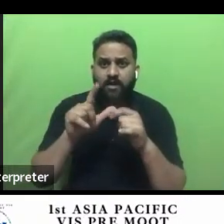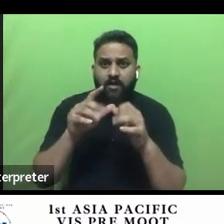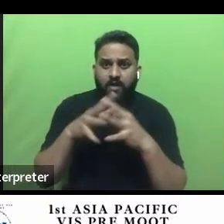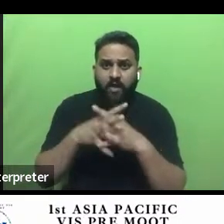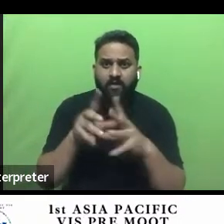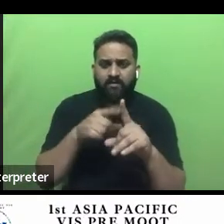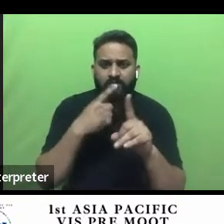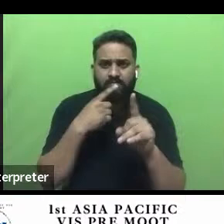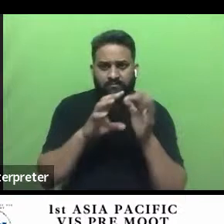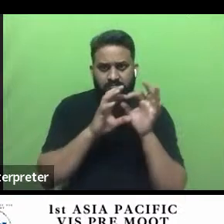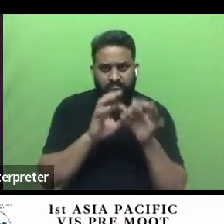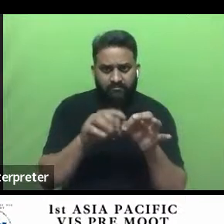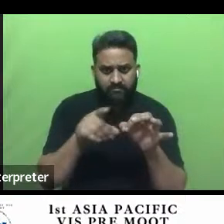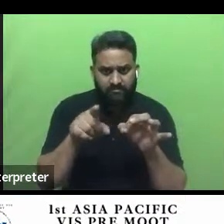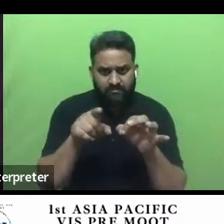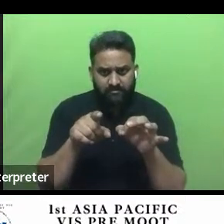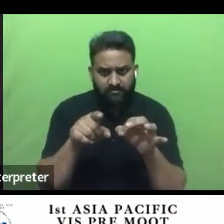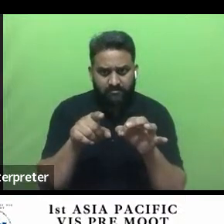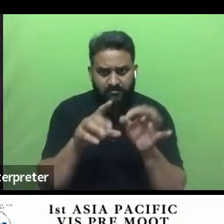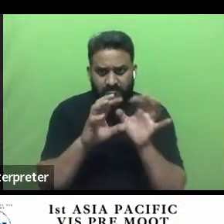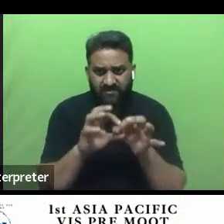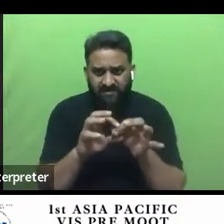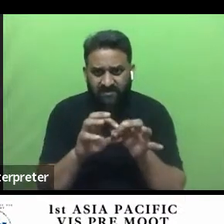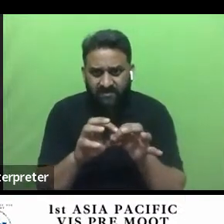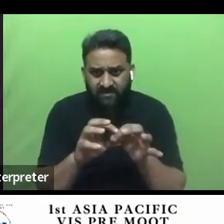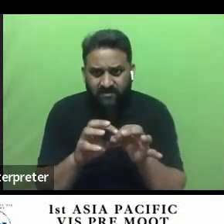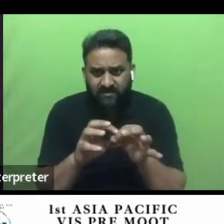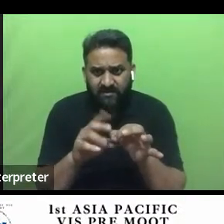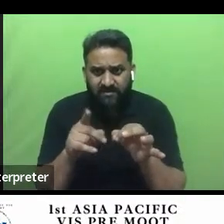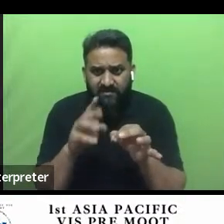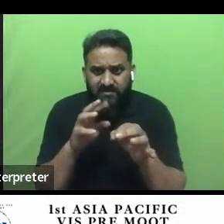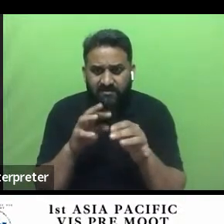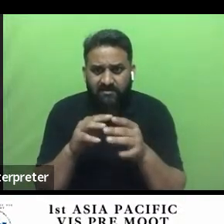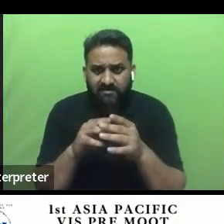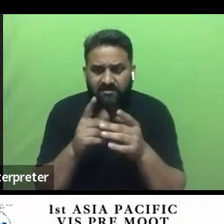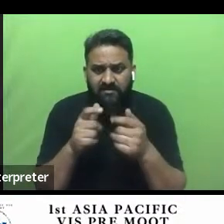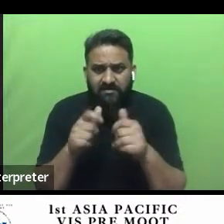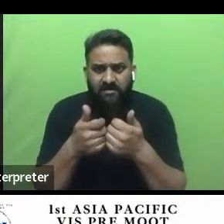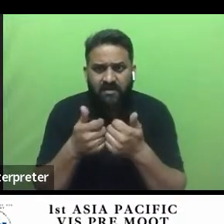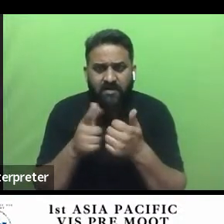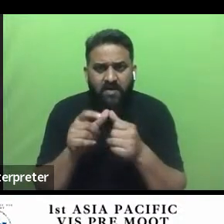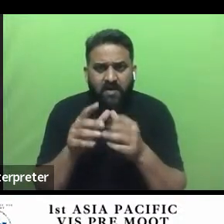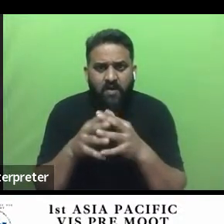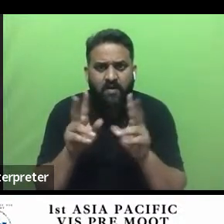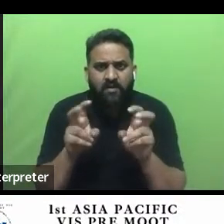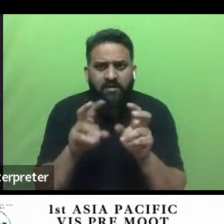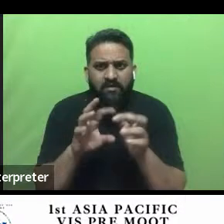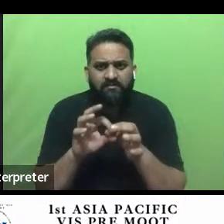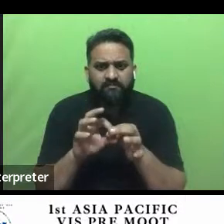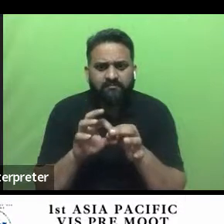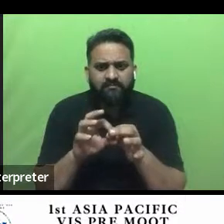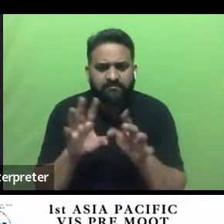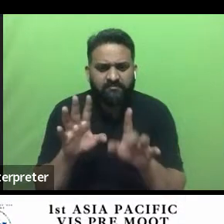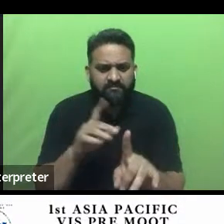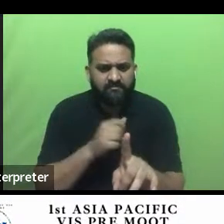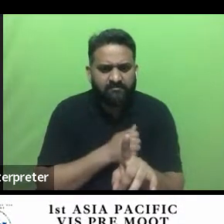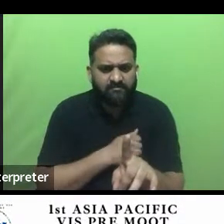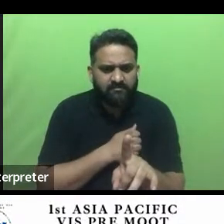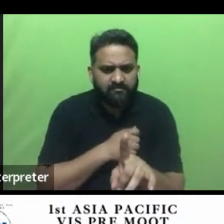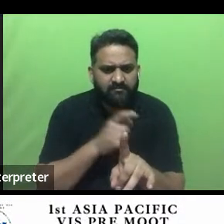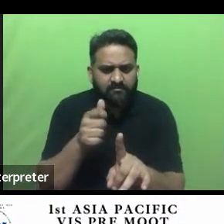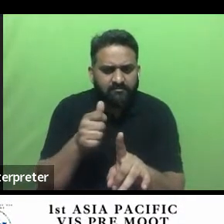Danubia, or are you referring to it as Mediterranean law? Madam Arbitrator,